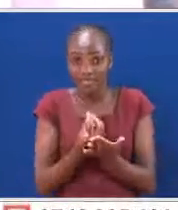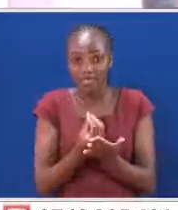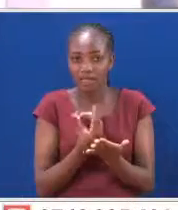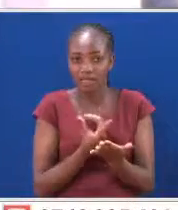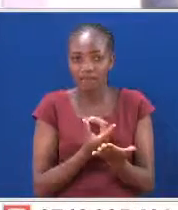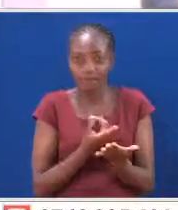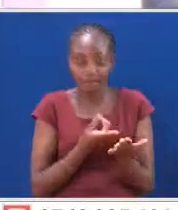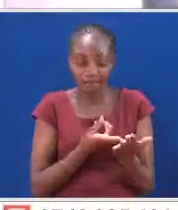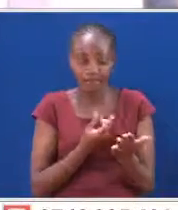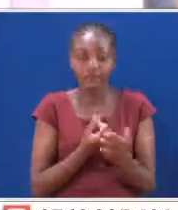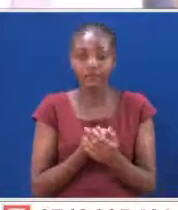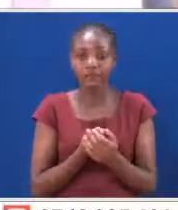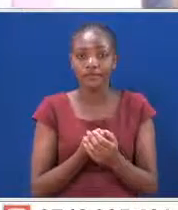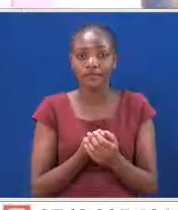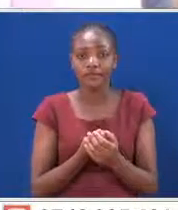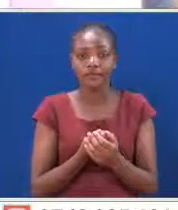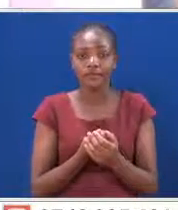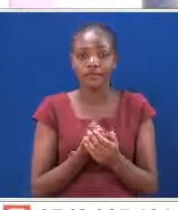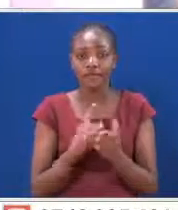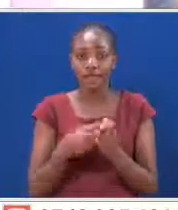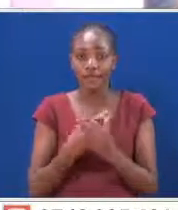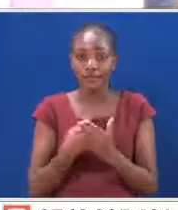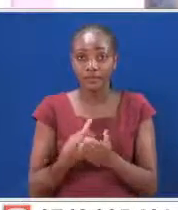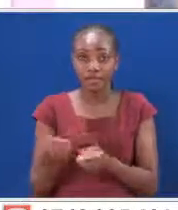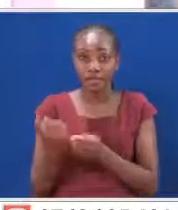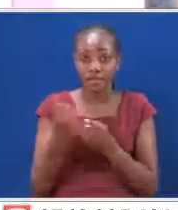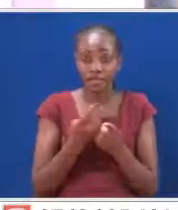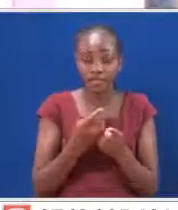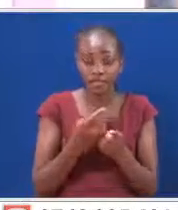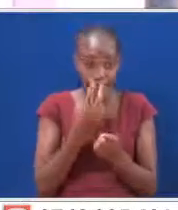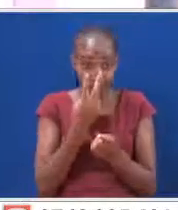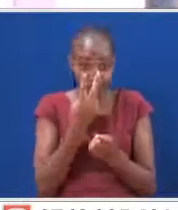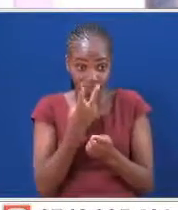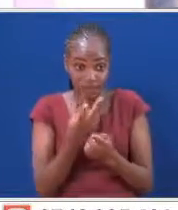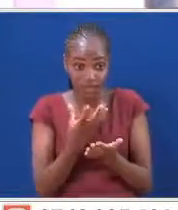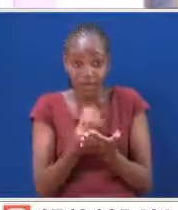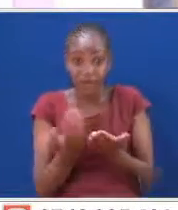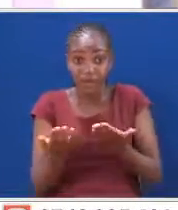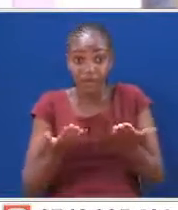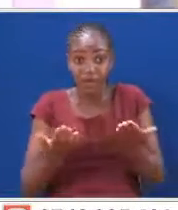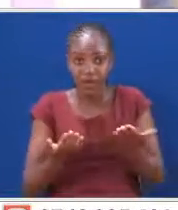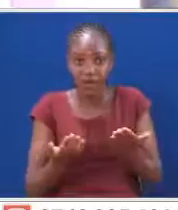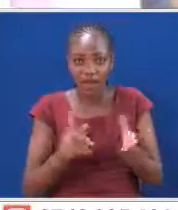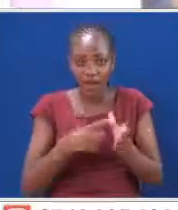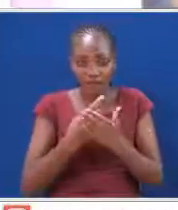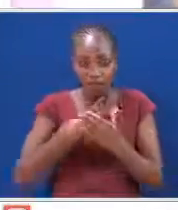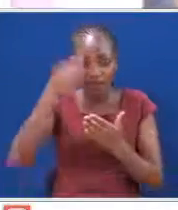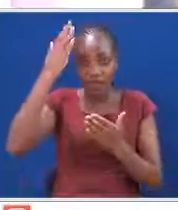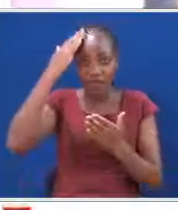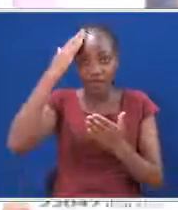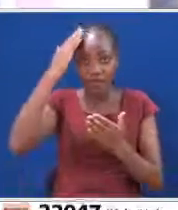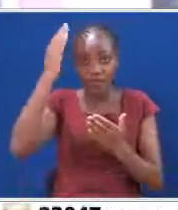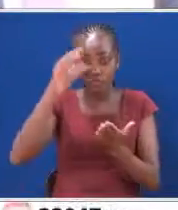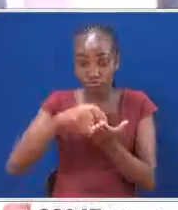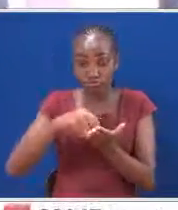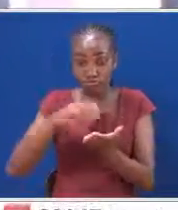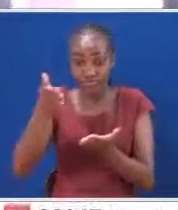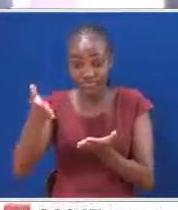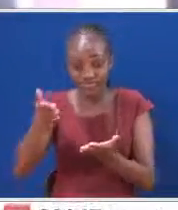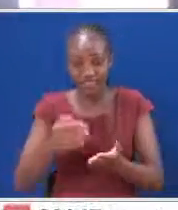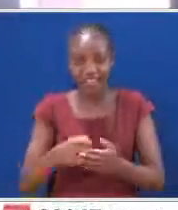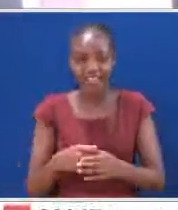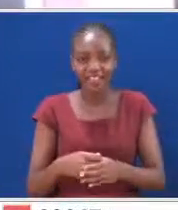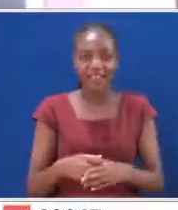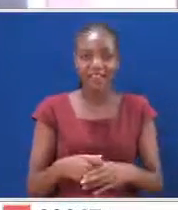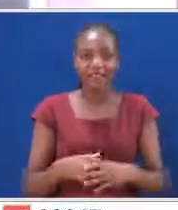have a bit of money, so I came to see where it is, so that, because I know the congestion here. Our